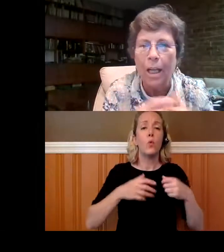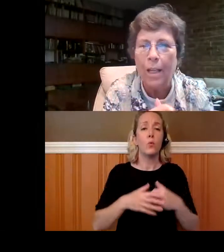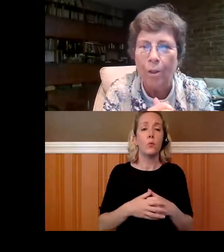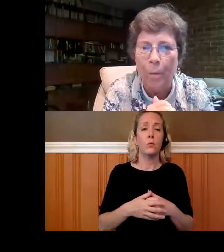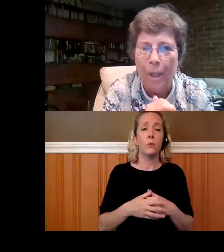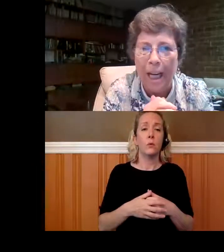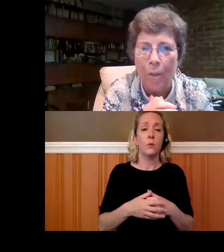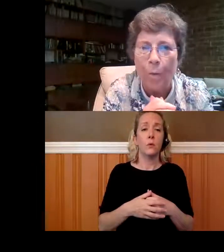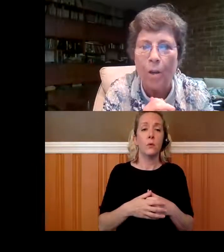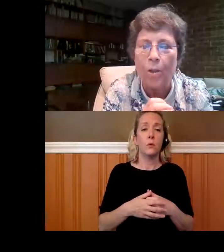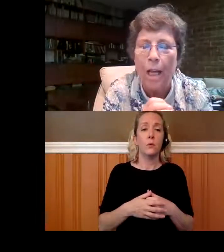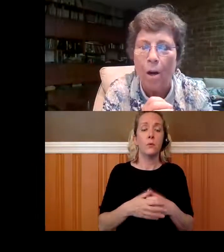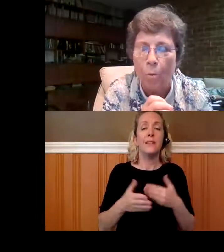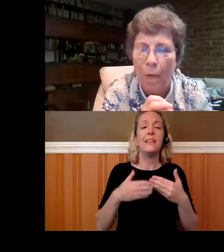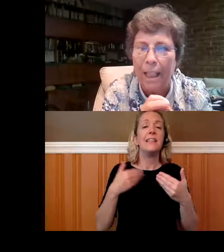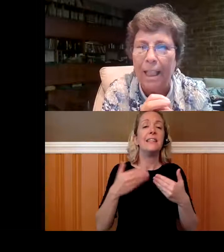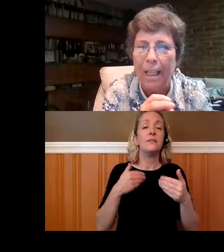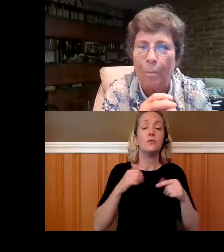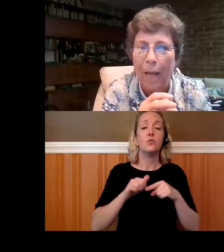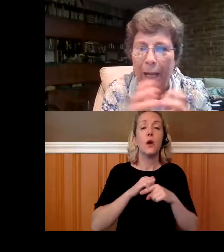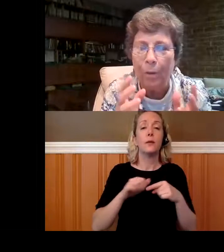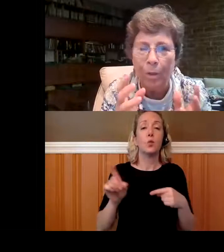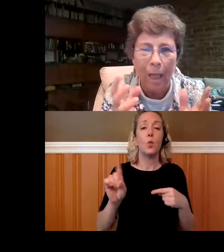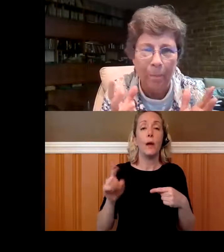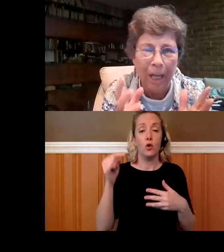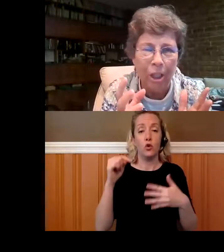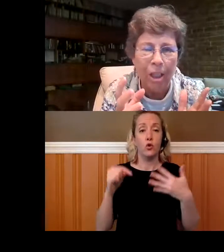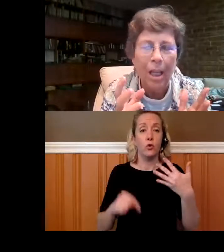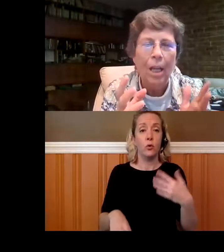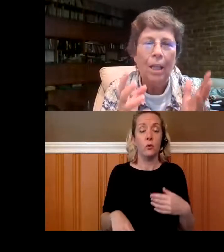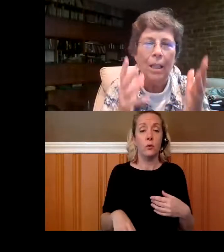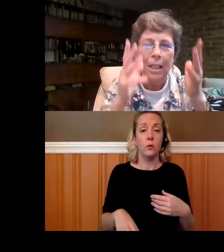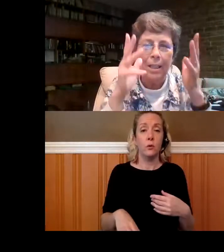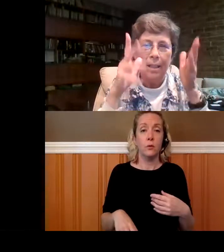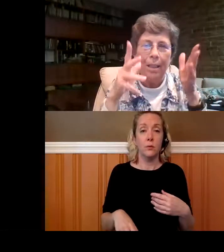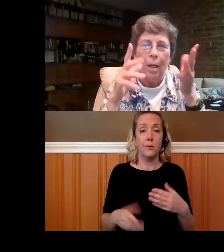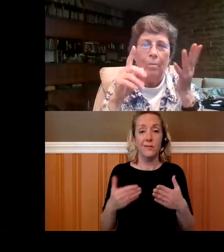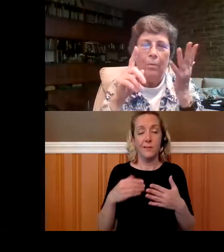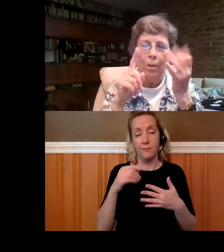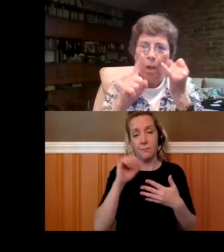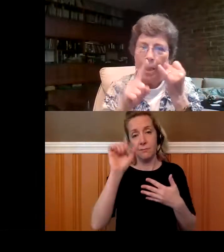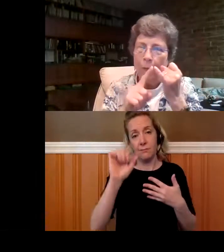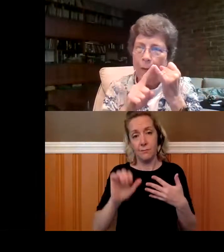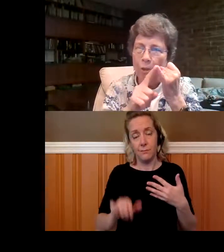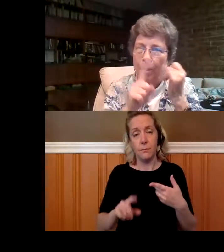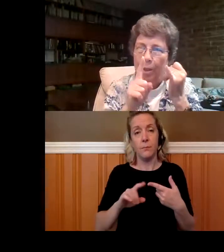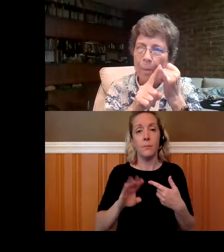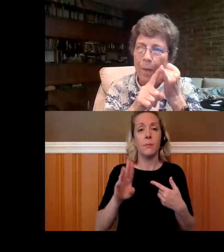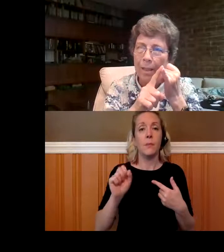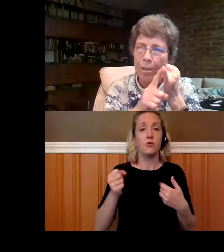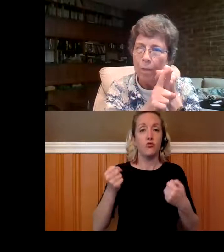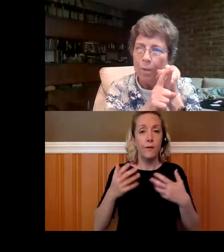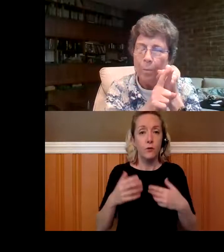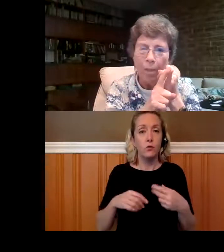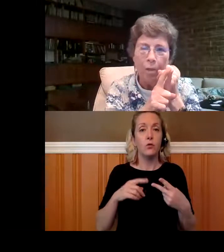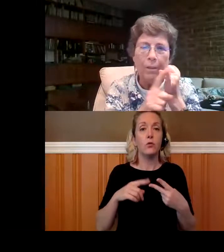and they're able and patient. And the list is talking with a bus driver, using a bus, talking with a bus driver, going to the